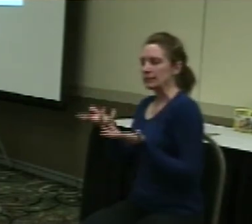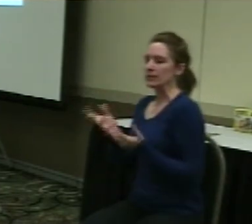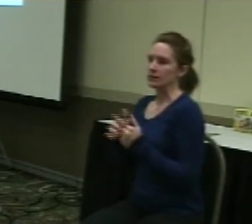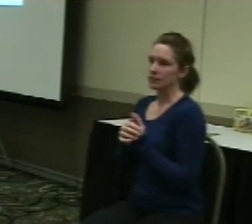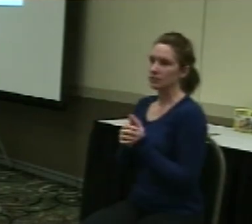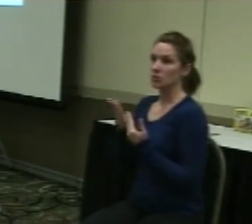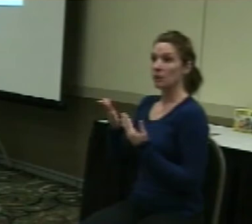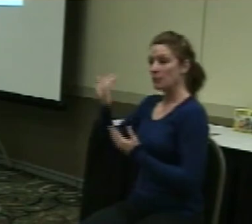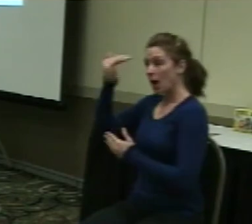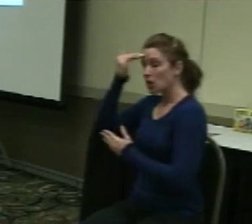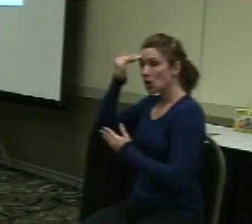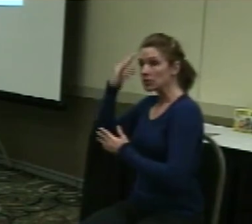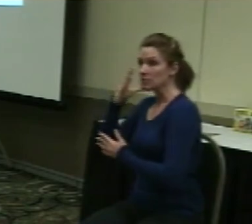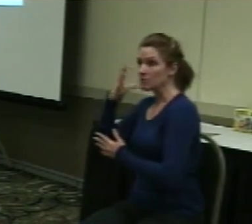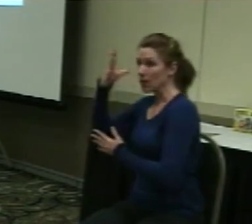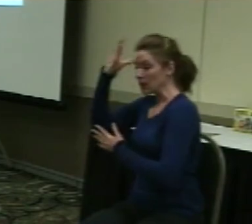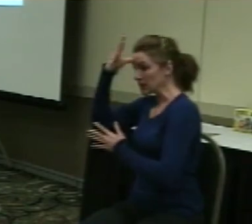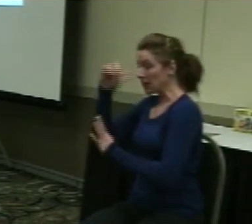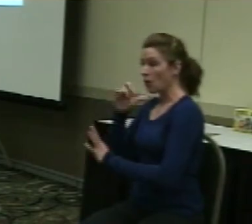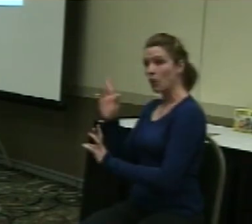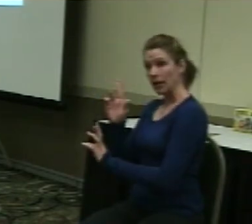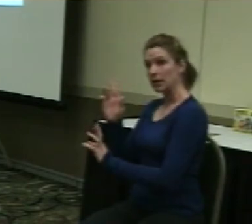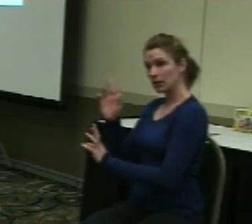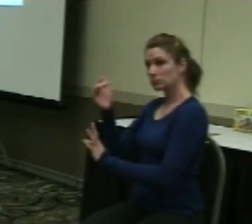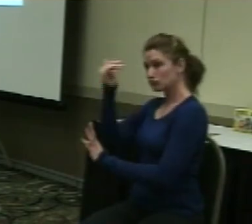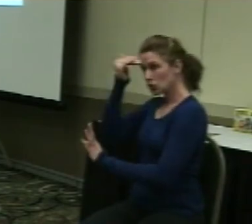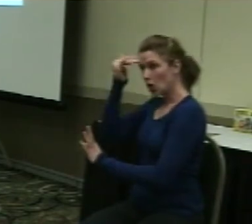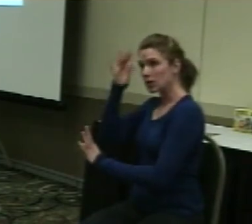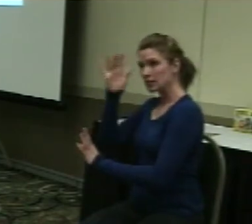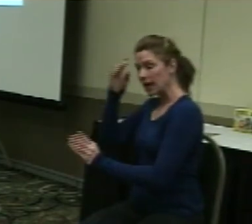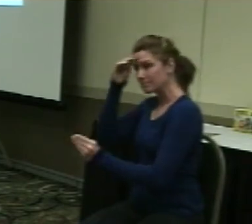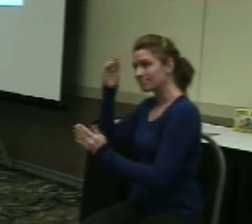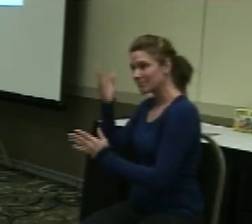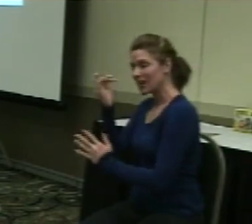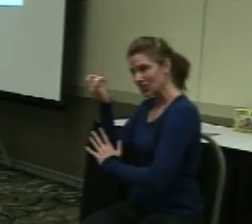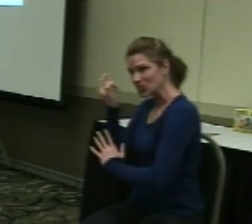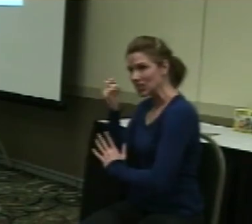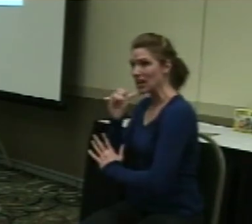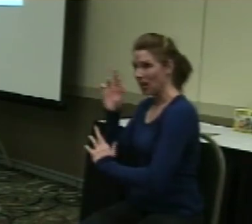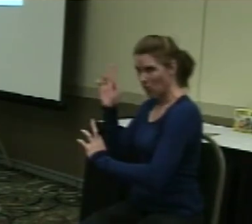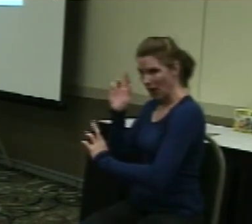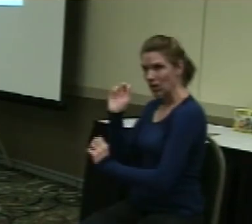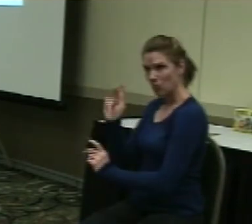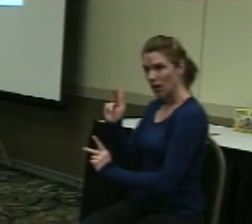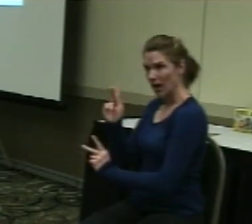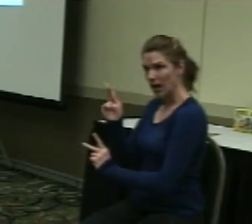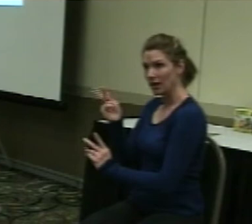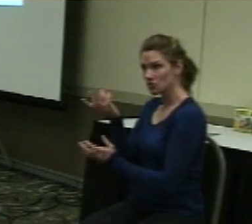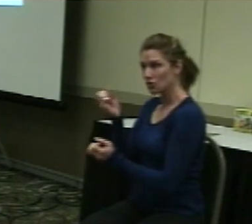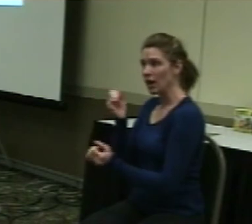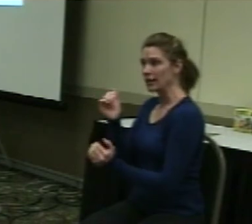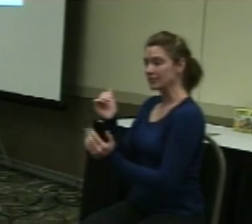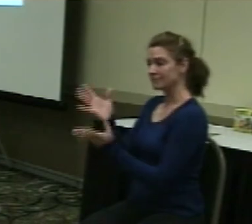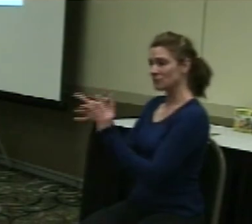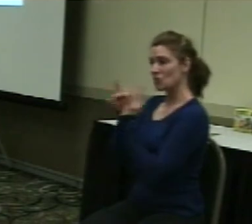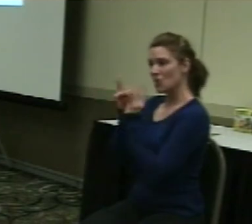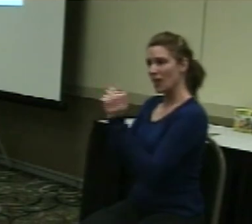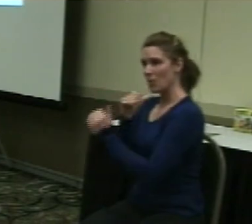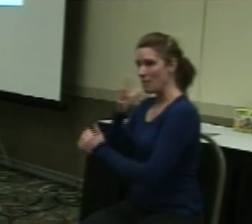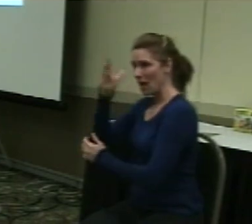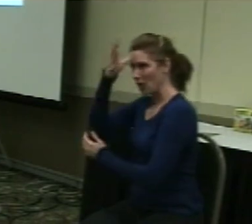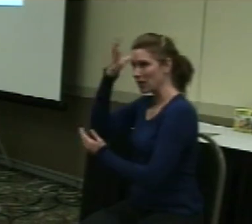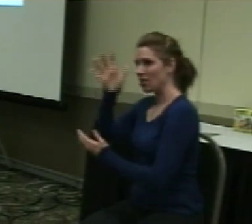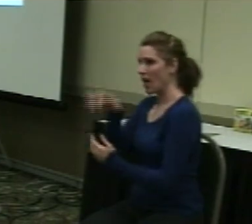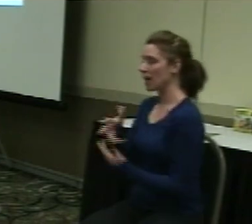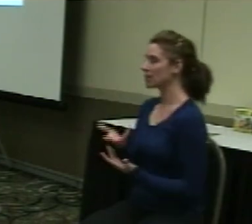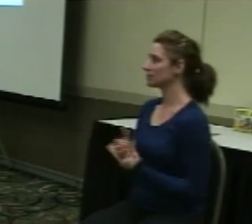indeed acknowledging the parents' unreadiness and then getting the proper assistance. Do you want to throw in any little idea in the middle of that kind of thing, Linda? Have you